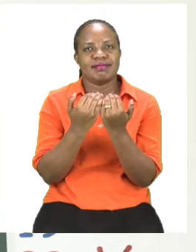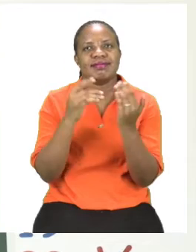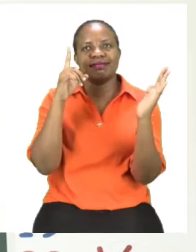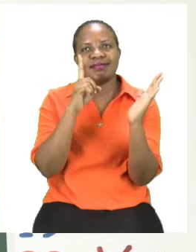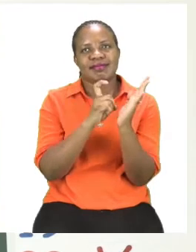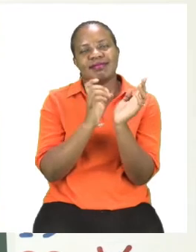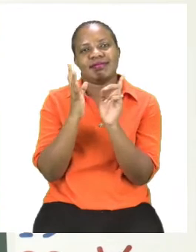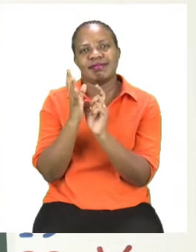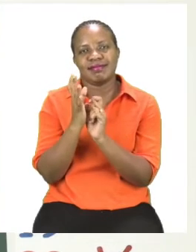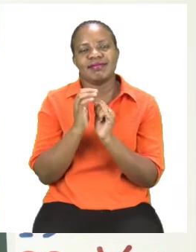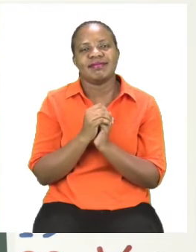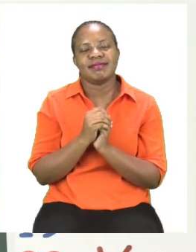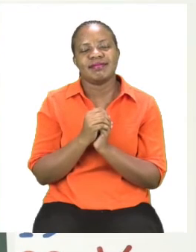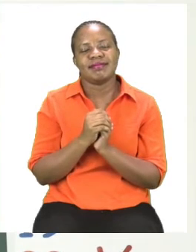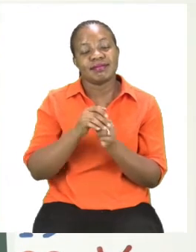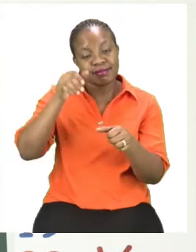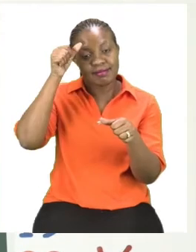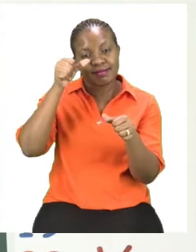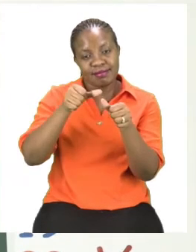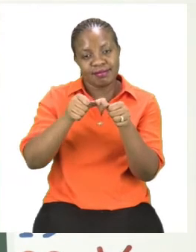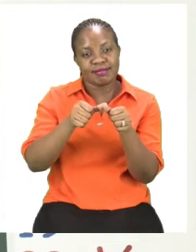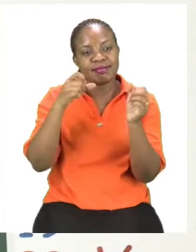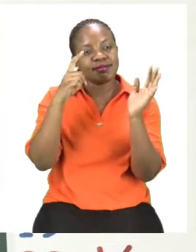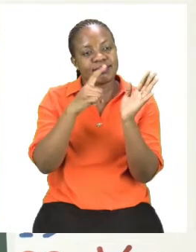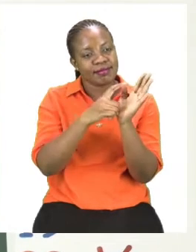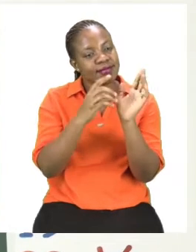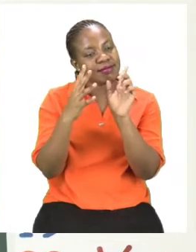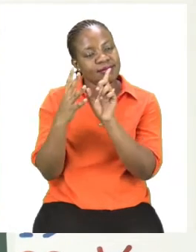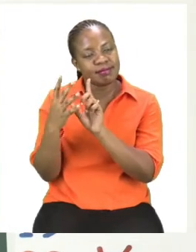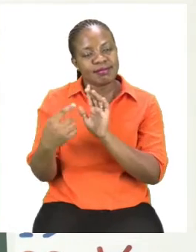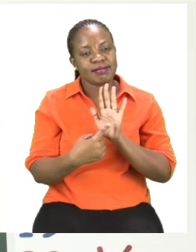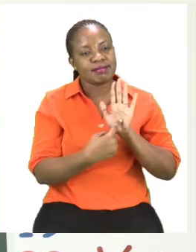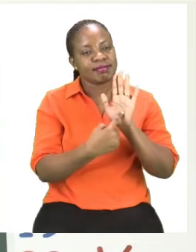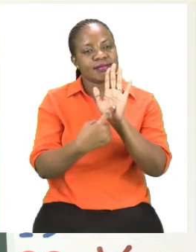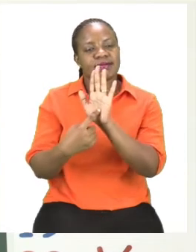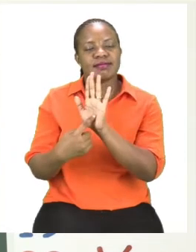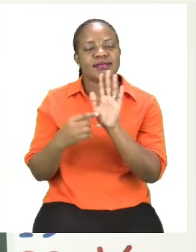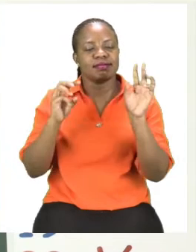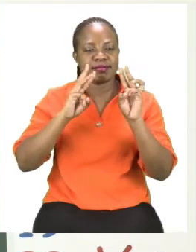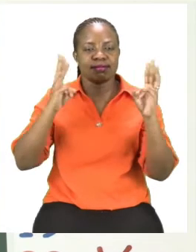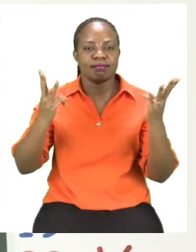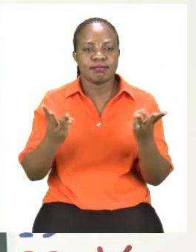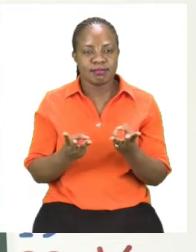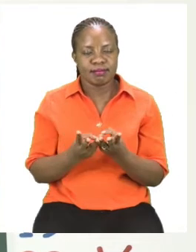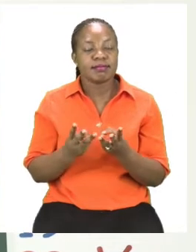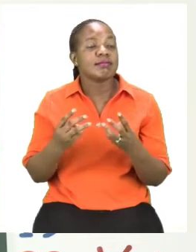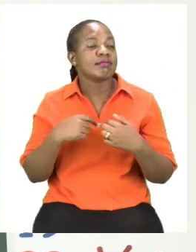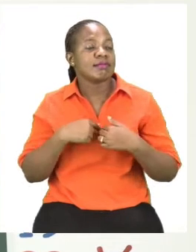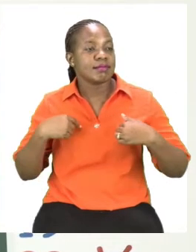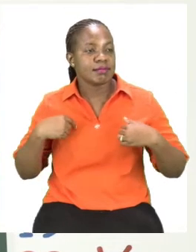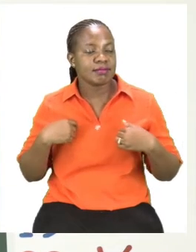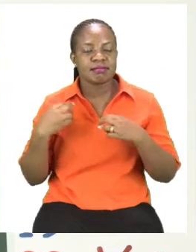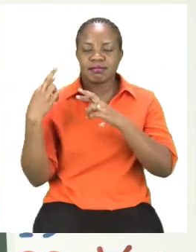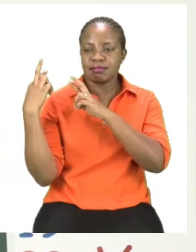sanitize. Now remember, when we sanitize, we are showing the world that we are responsible and that